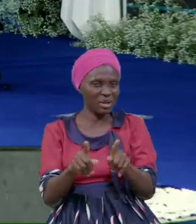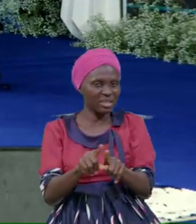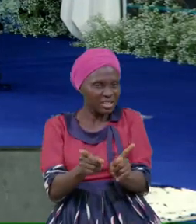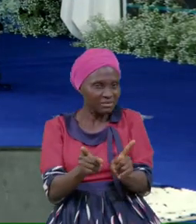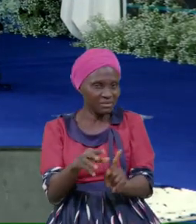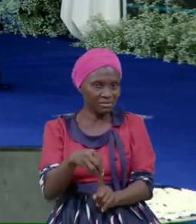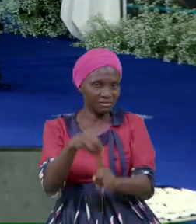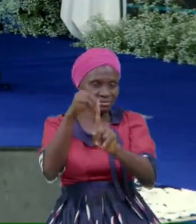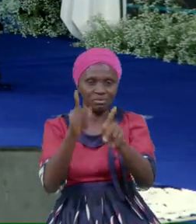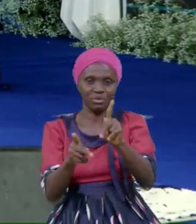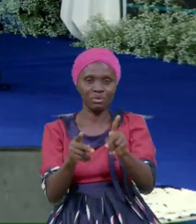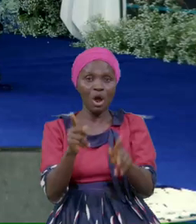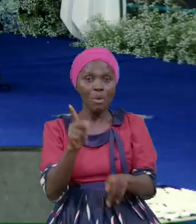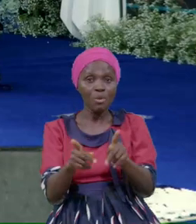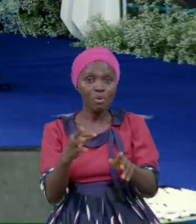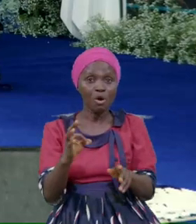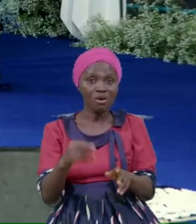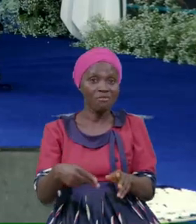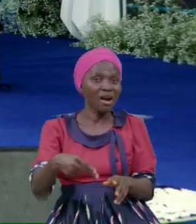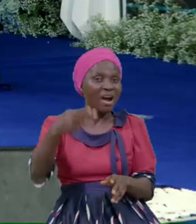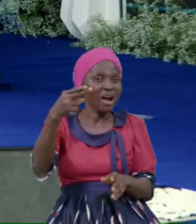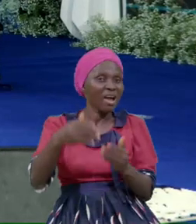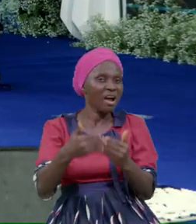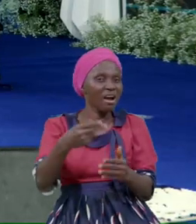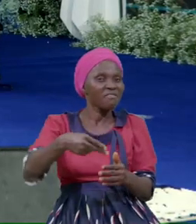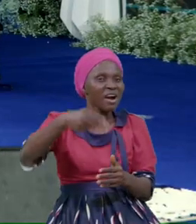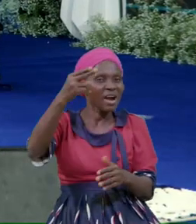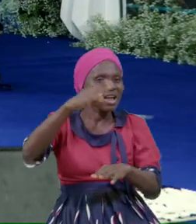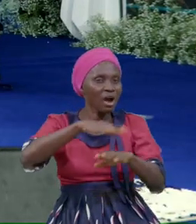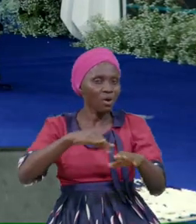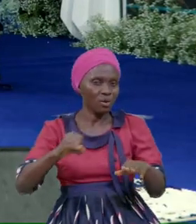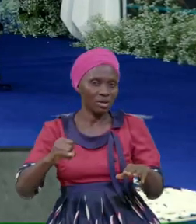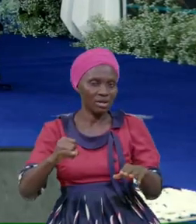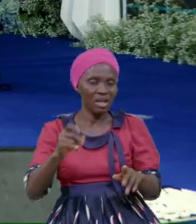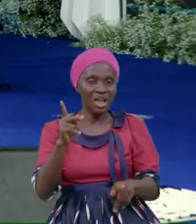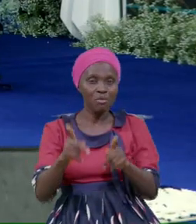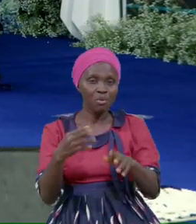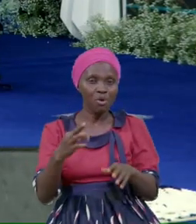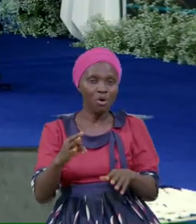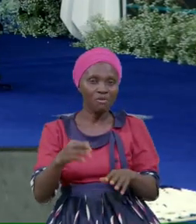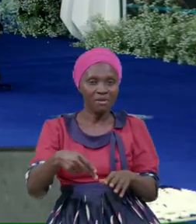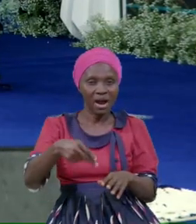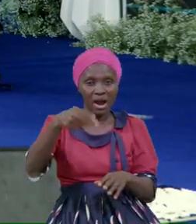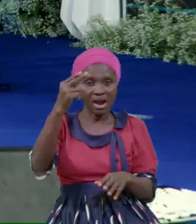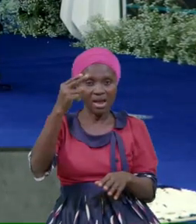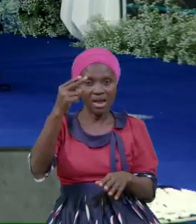higher height, higher calling, higher